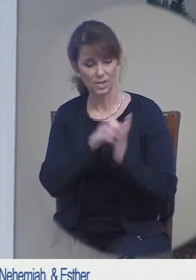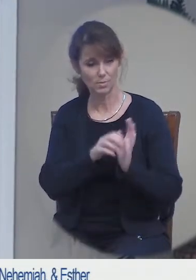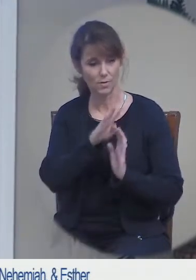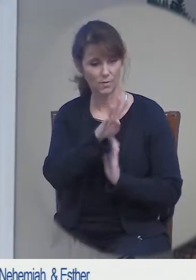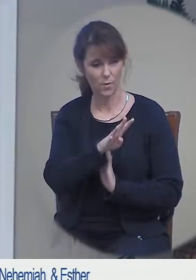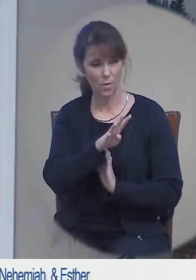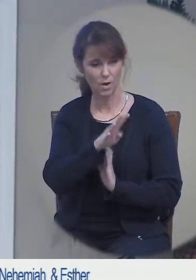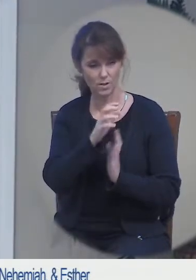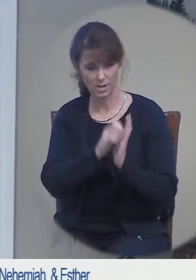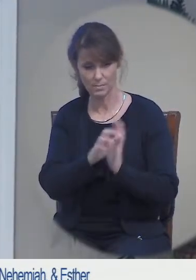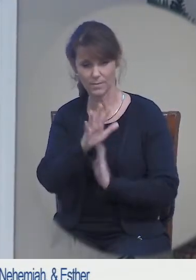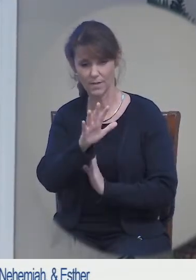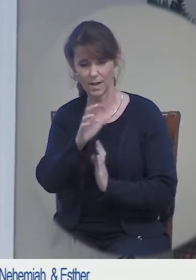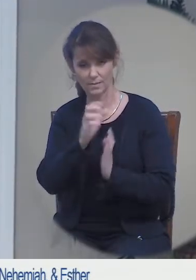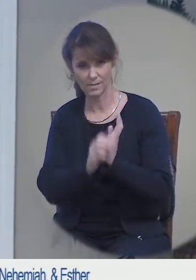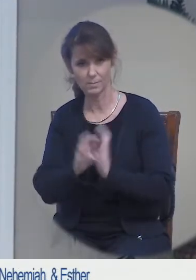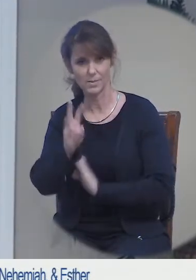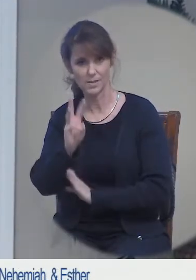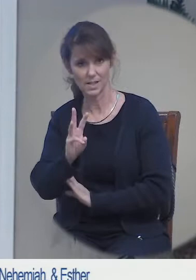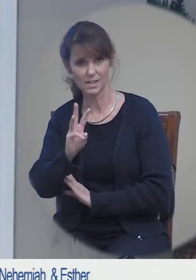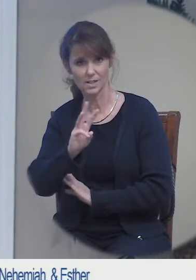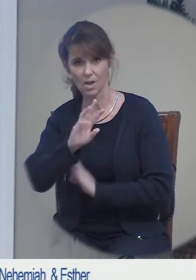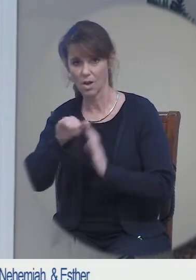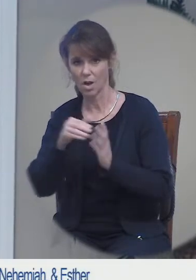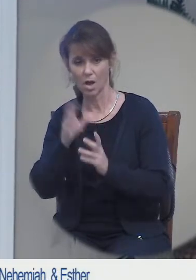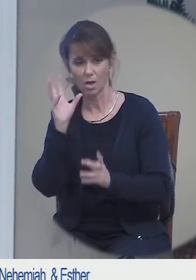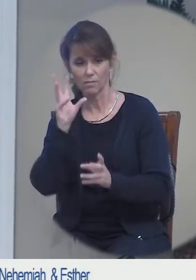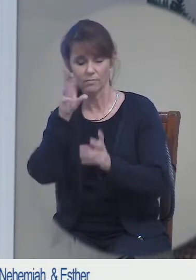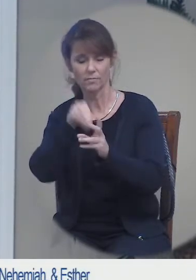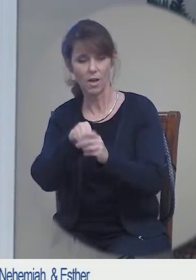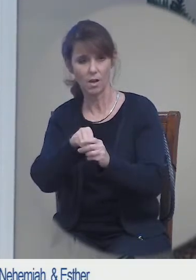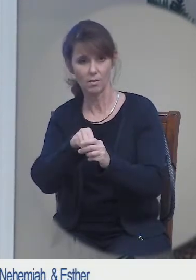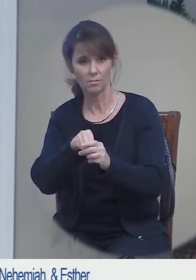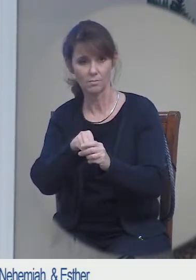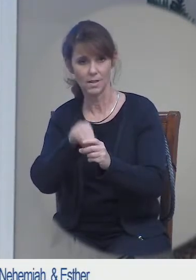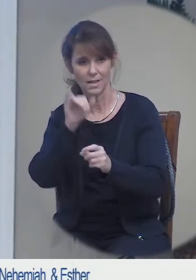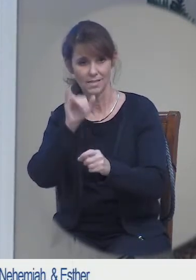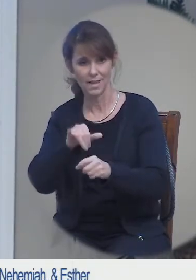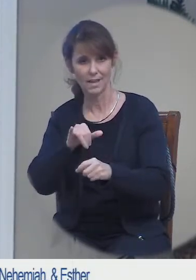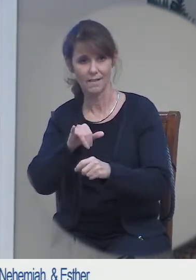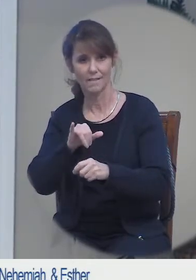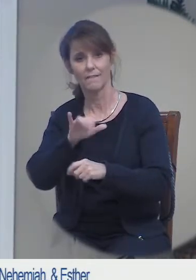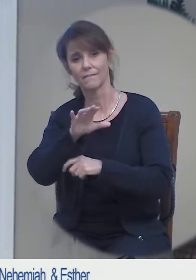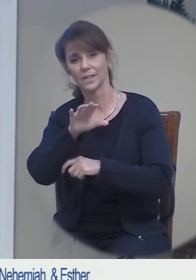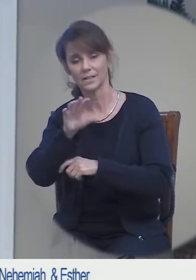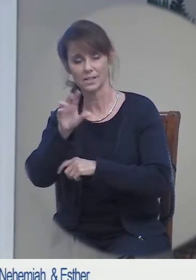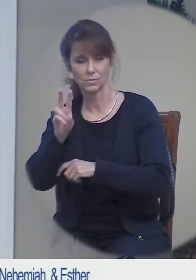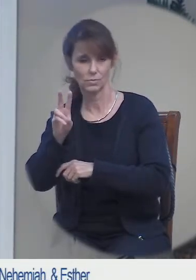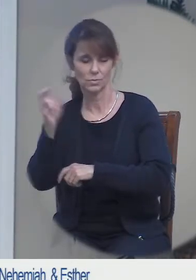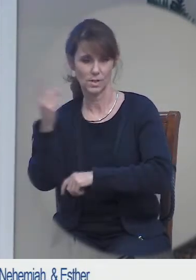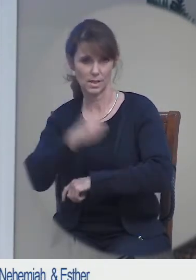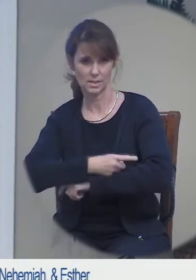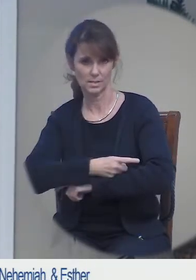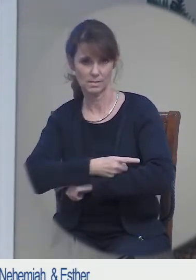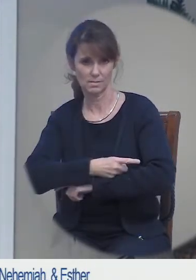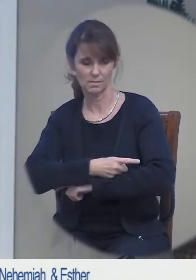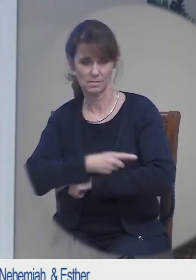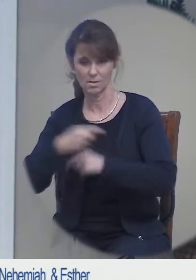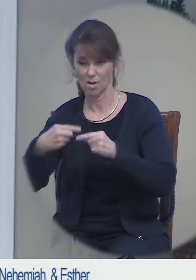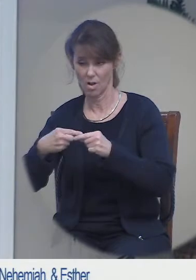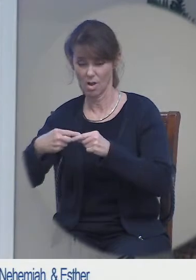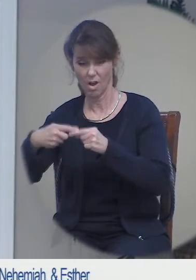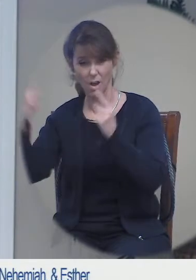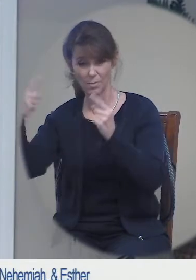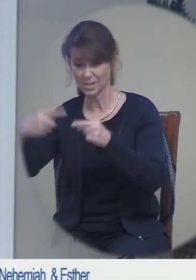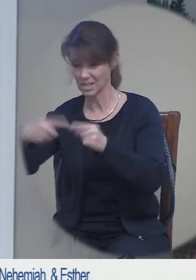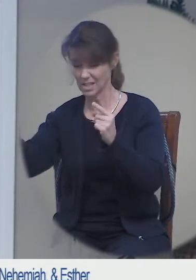Because chapters 4, 5, and 6 talk about the opposition. And the opposition seems to be fierce. And what the opposition hoped